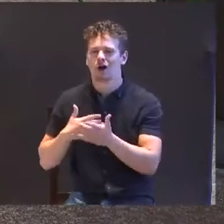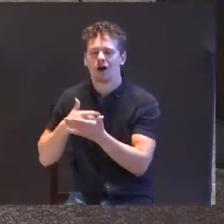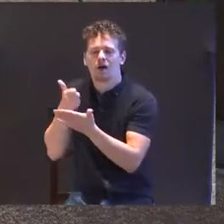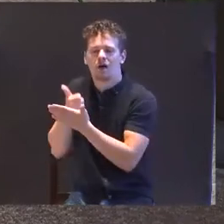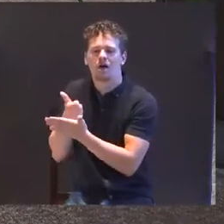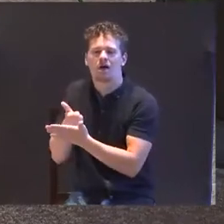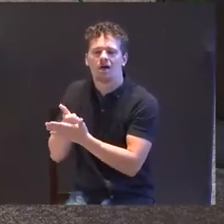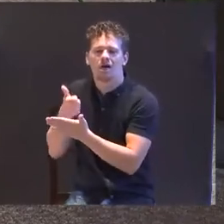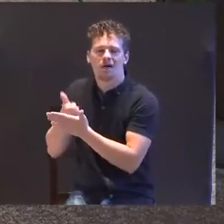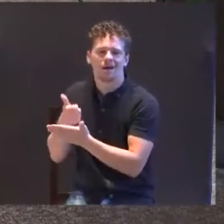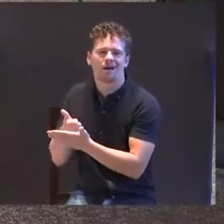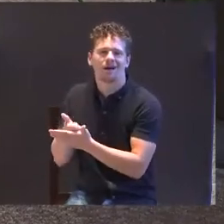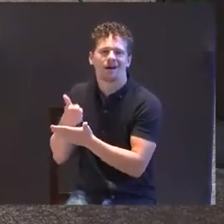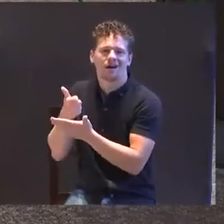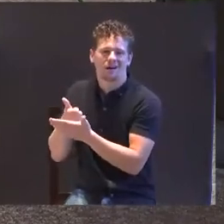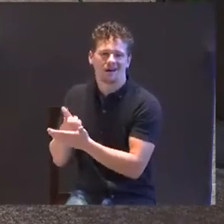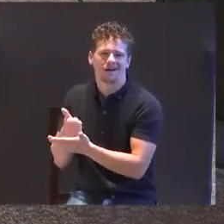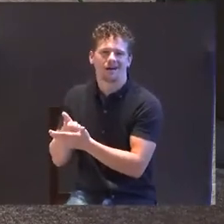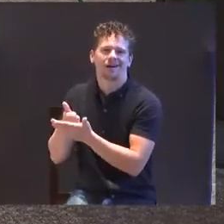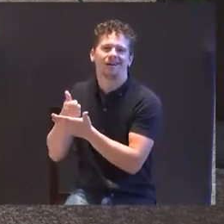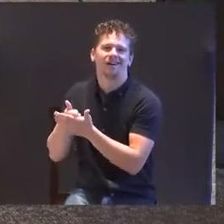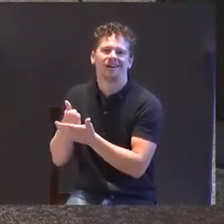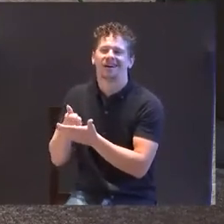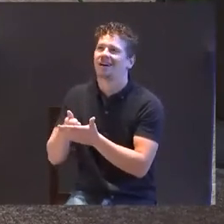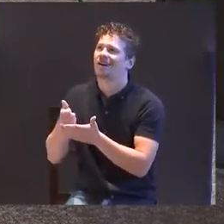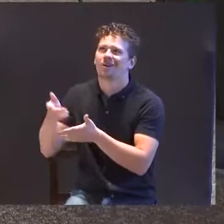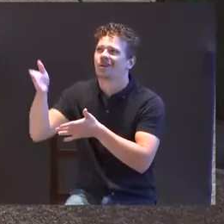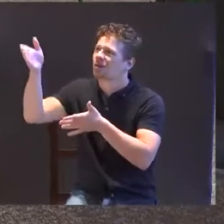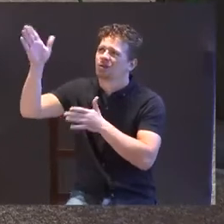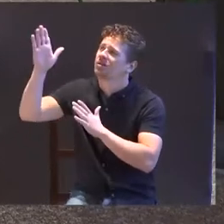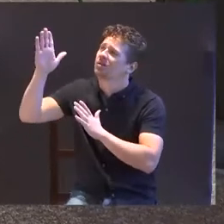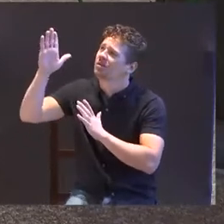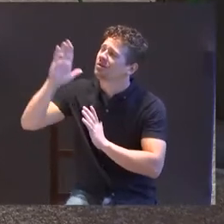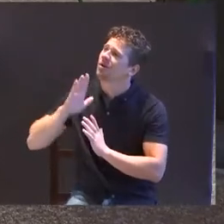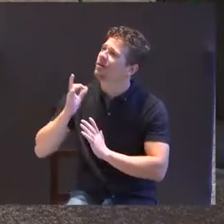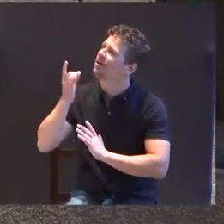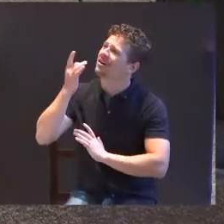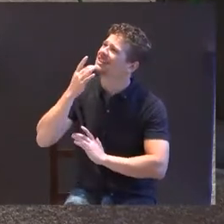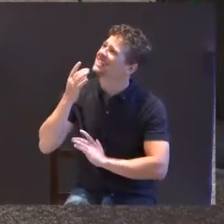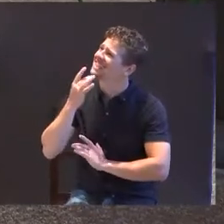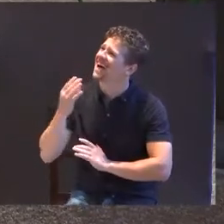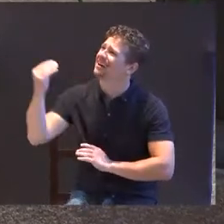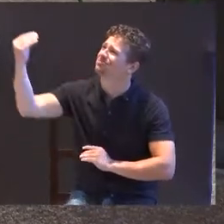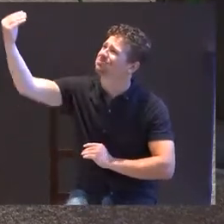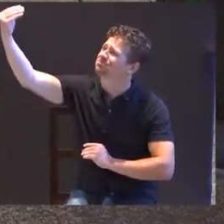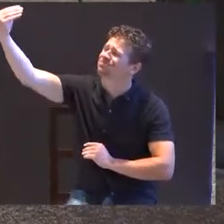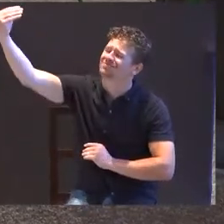Shed a little light, oh Lord, so that we can